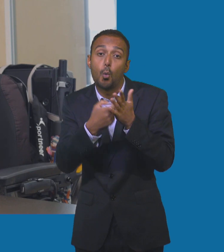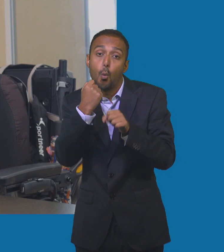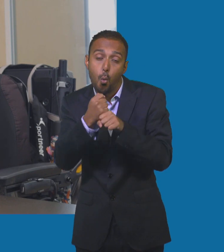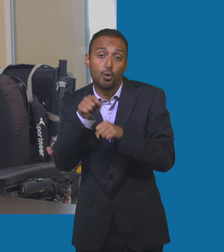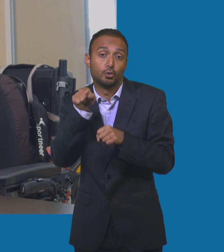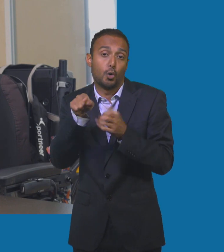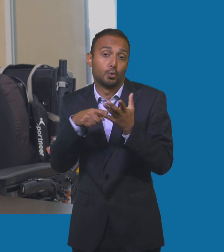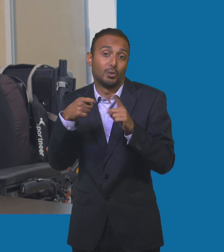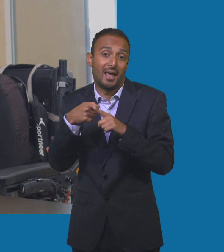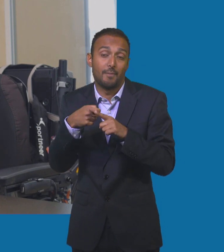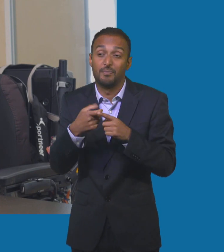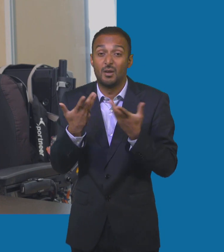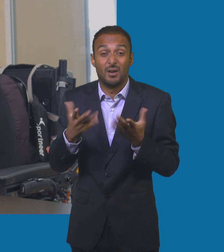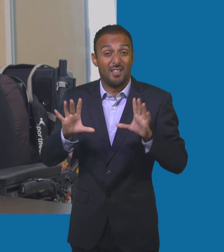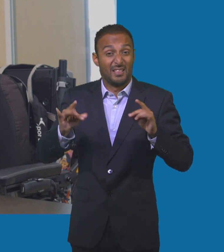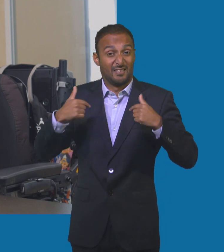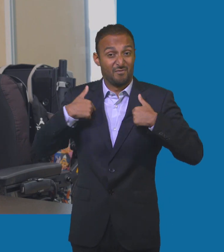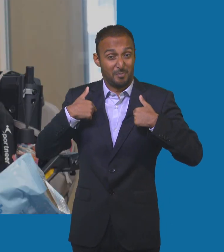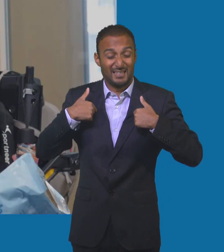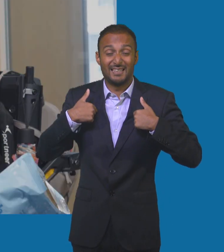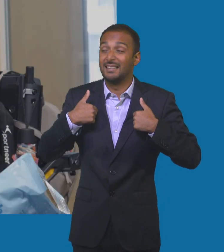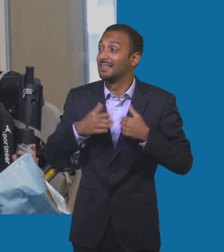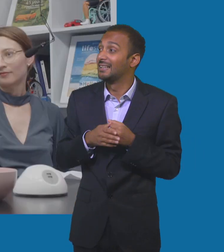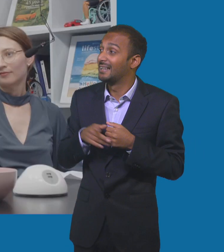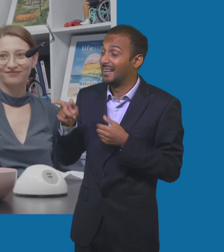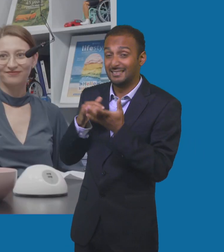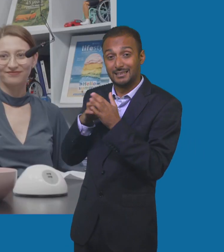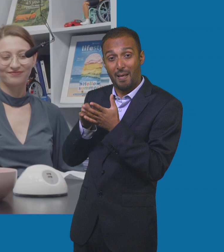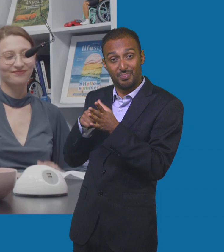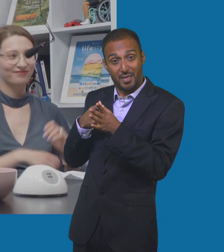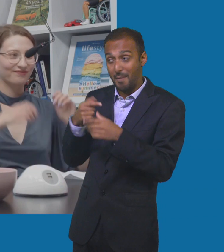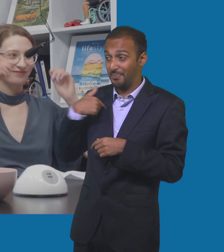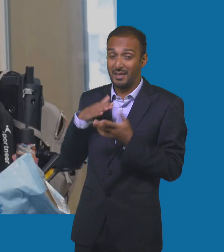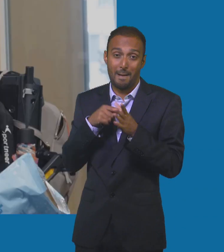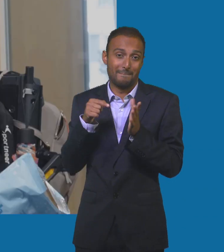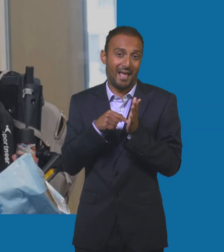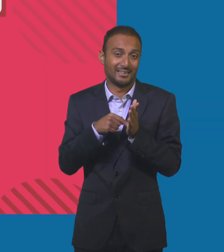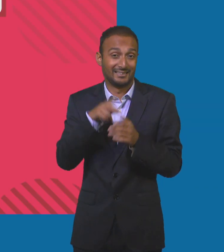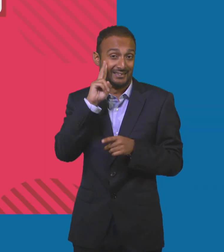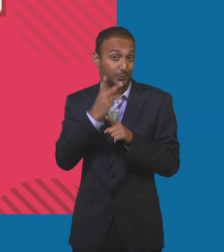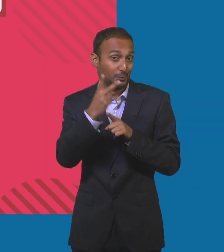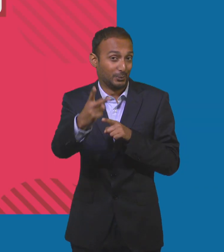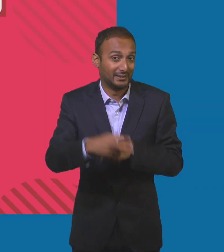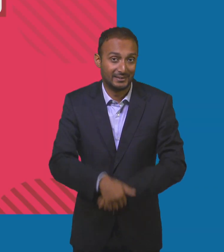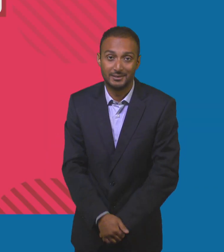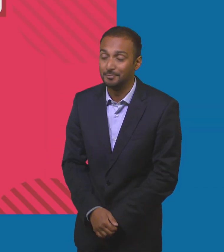motability.org.uk. And that's it from me. I have been Samantha Rank. And I'm Matt Lizzymore. See you in 2 weeks.